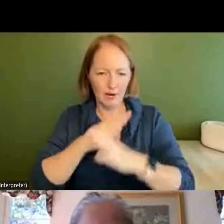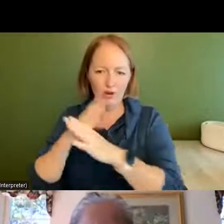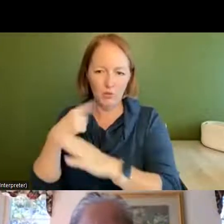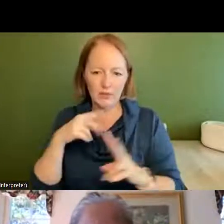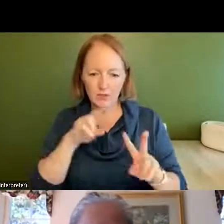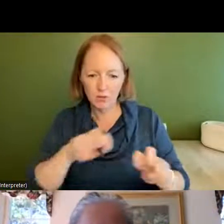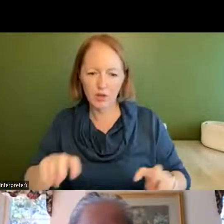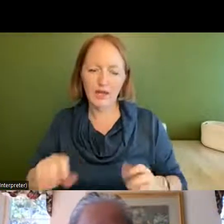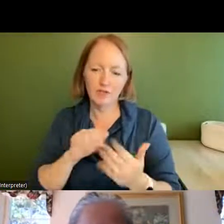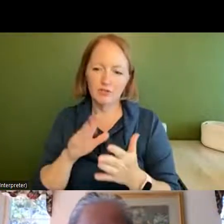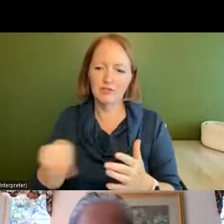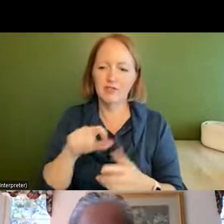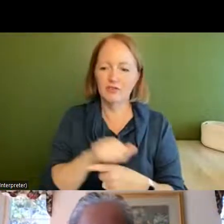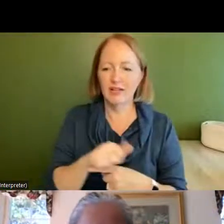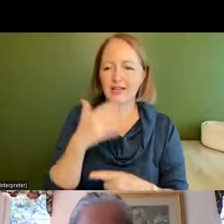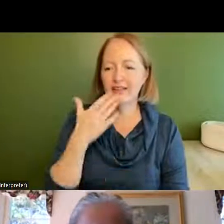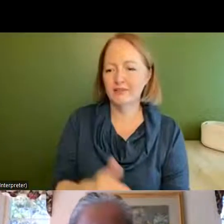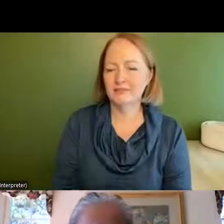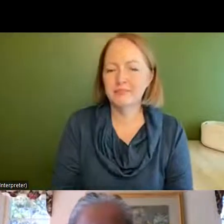at in addressing training. Thank you.